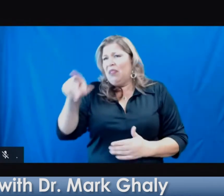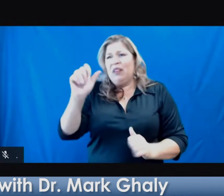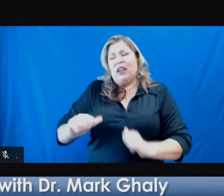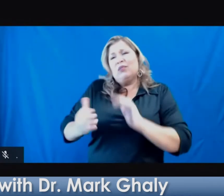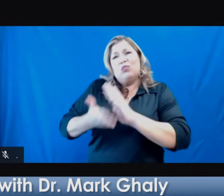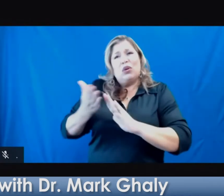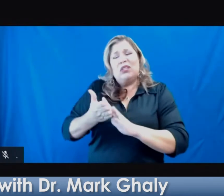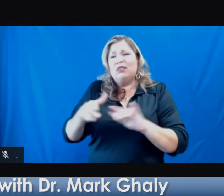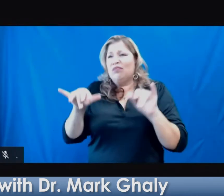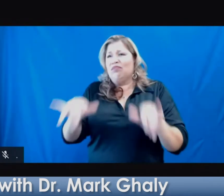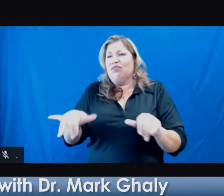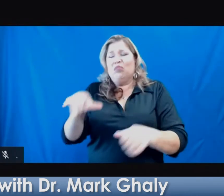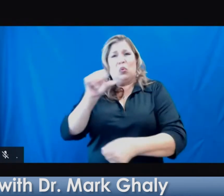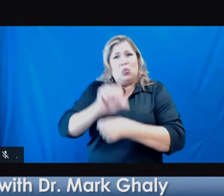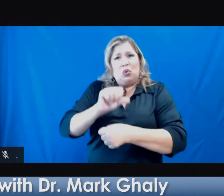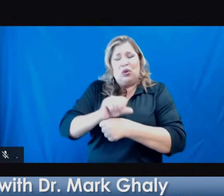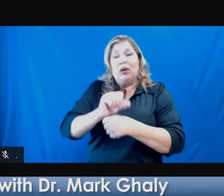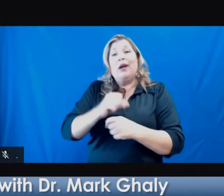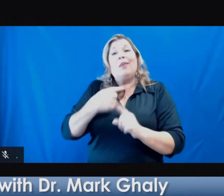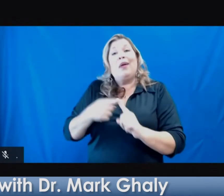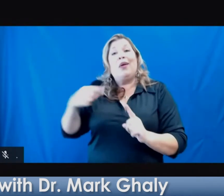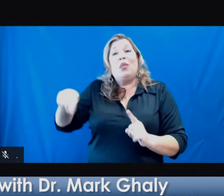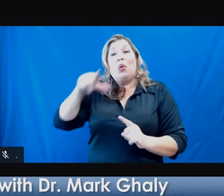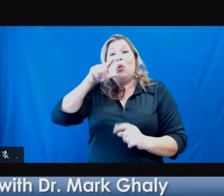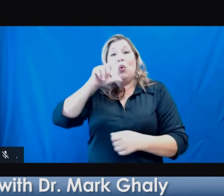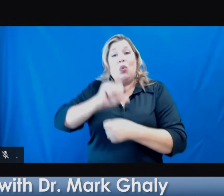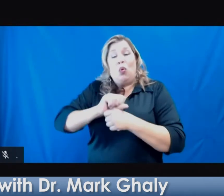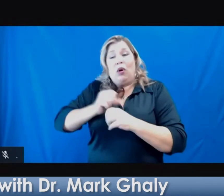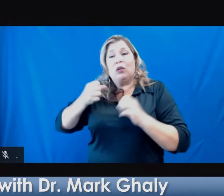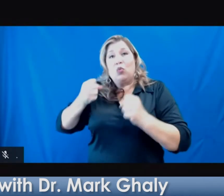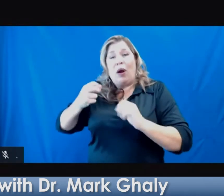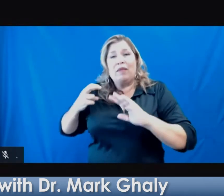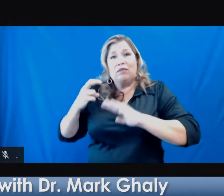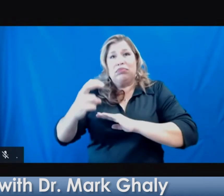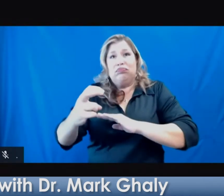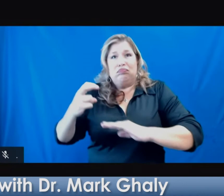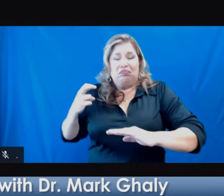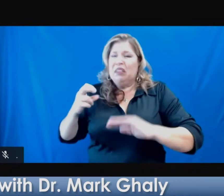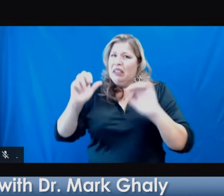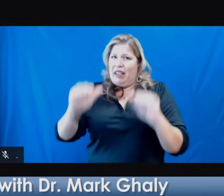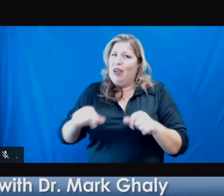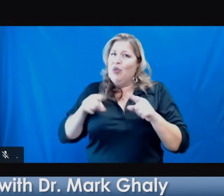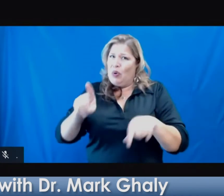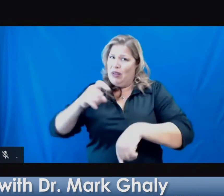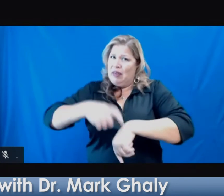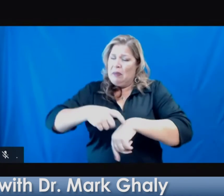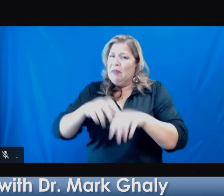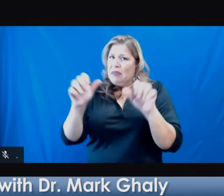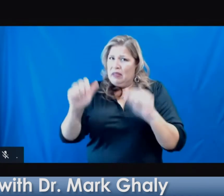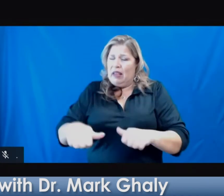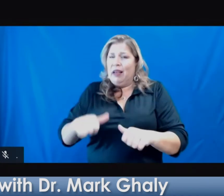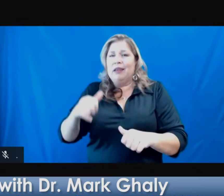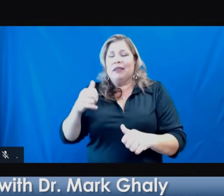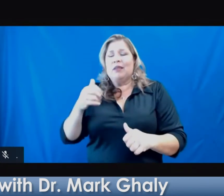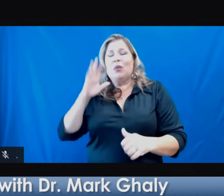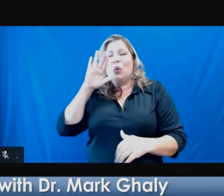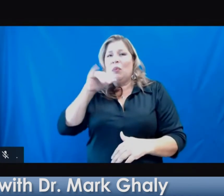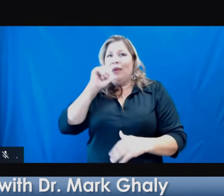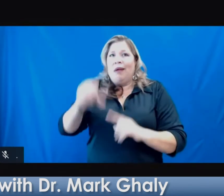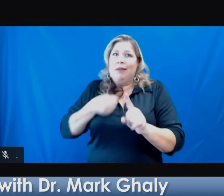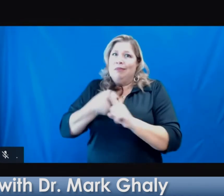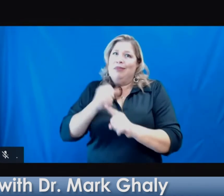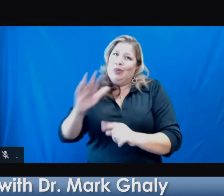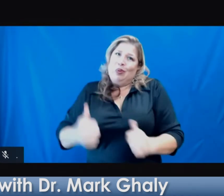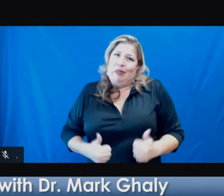to go to and from work, and we hope that people have no difficulty in change with that part of their life or their